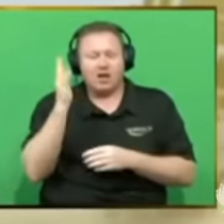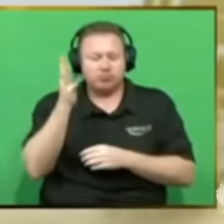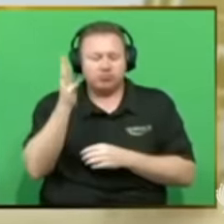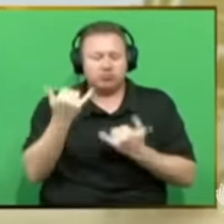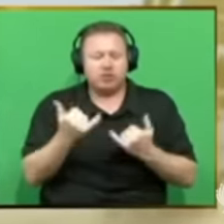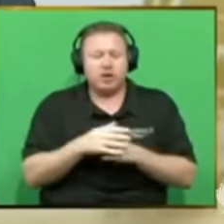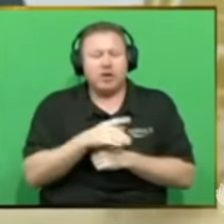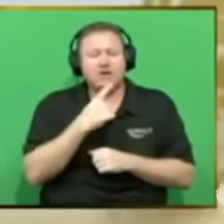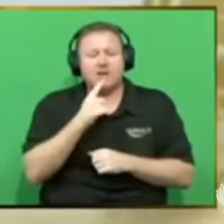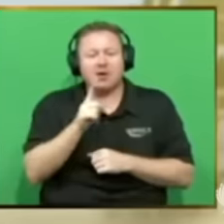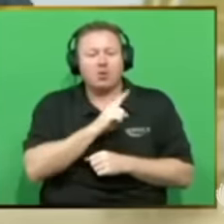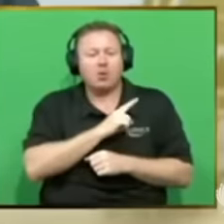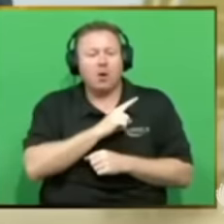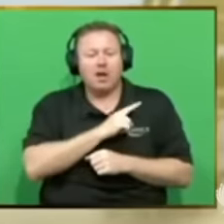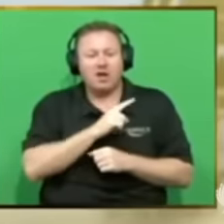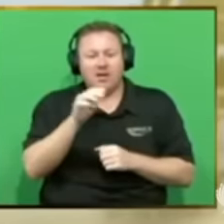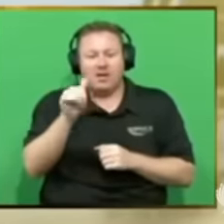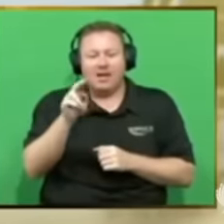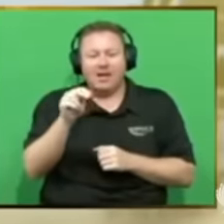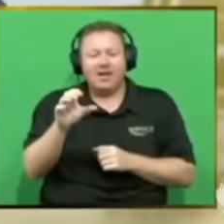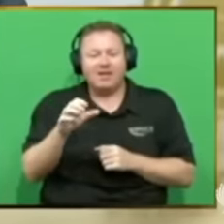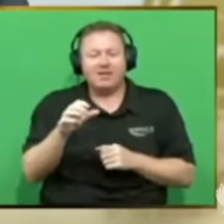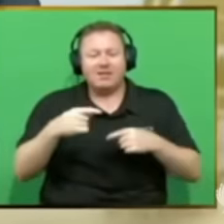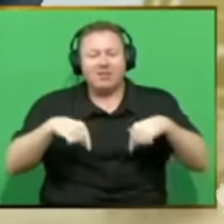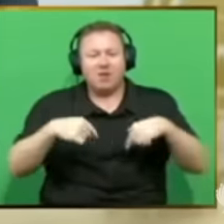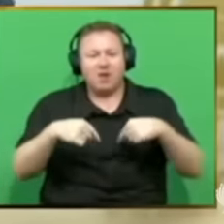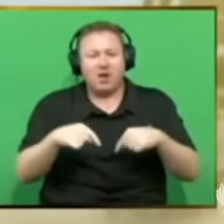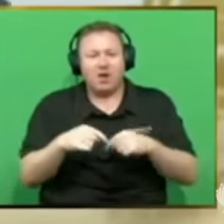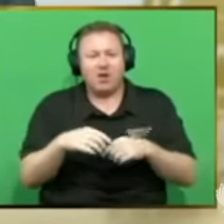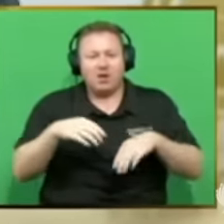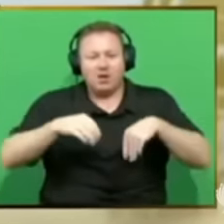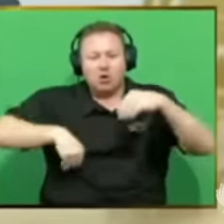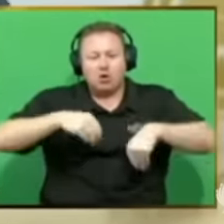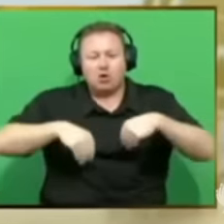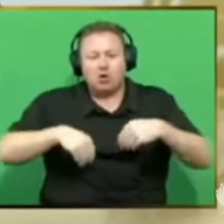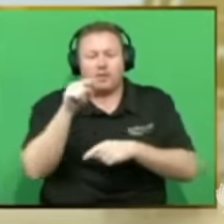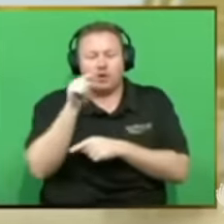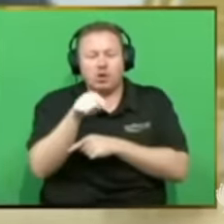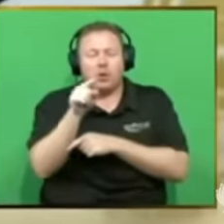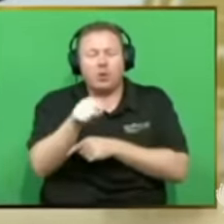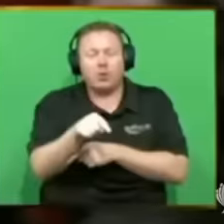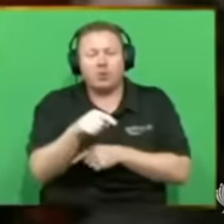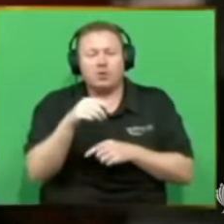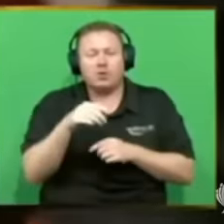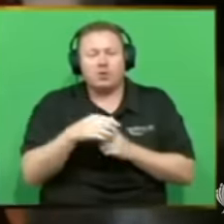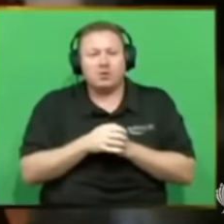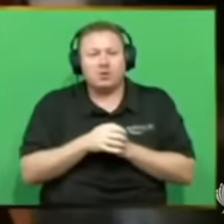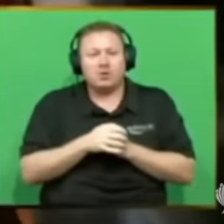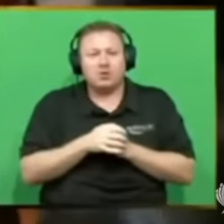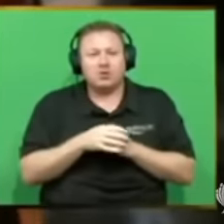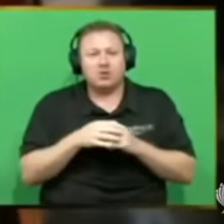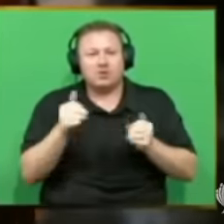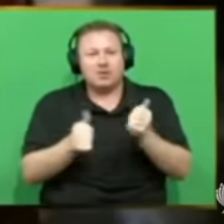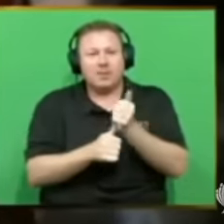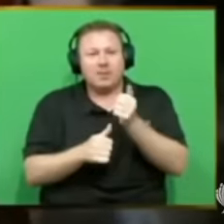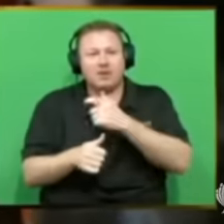you why, because the ANC is too afraid to put its corruption-accused Deputy President on this